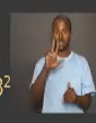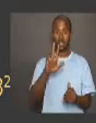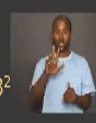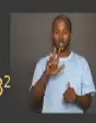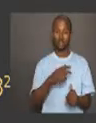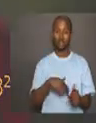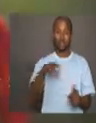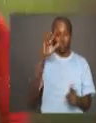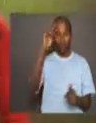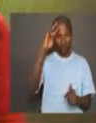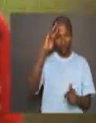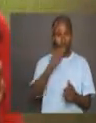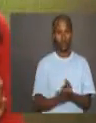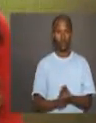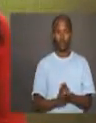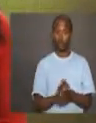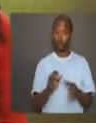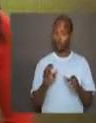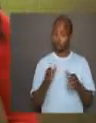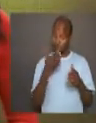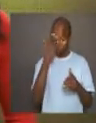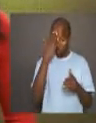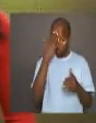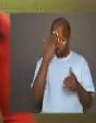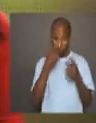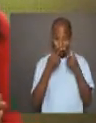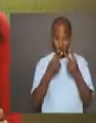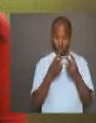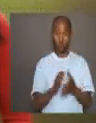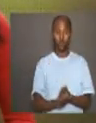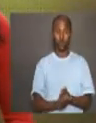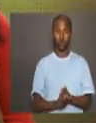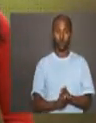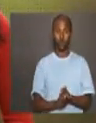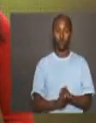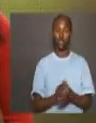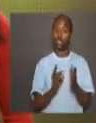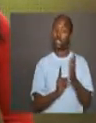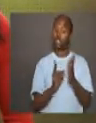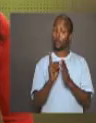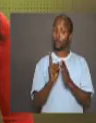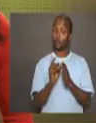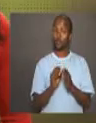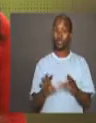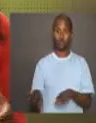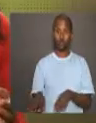3 squared. Do you notice the pattern that is developing,